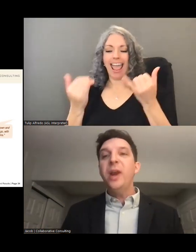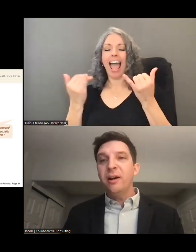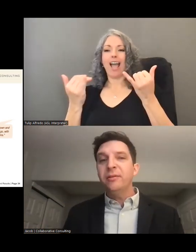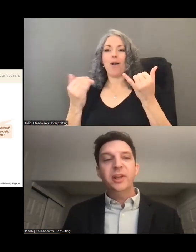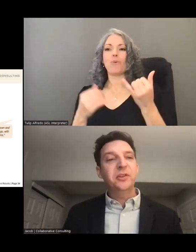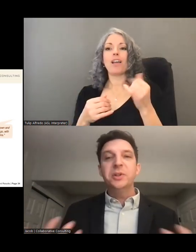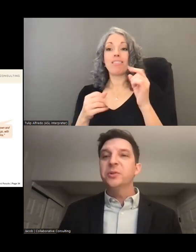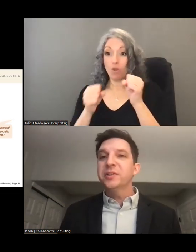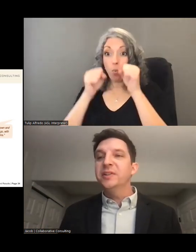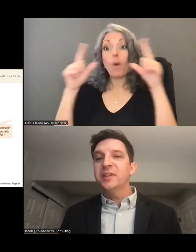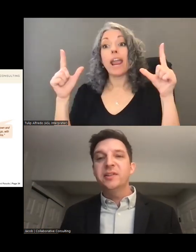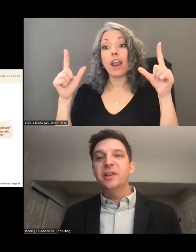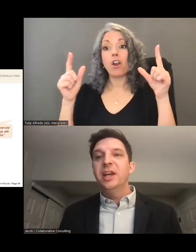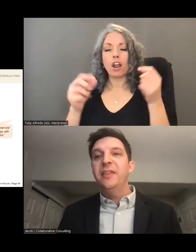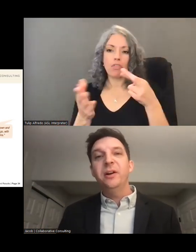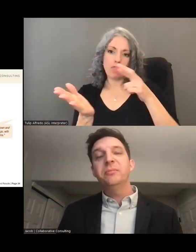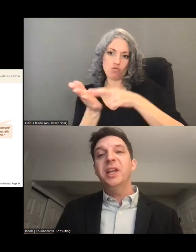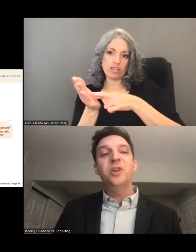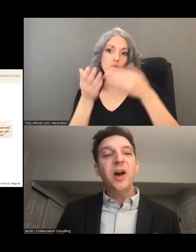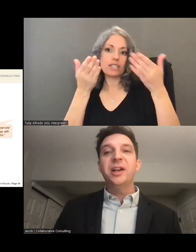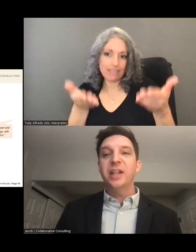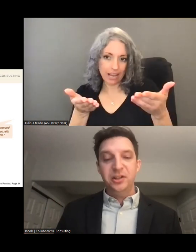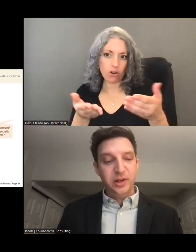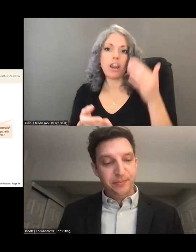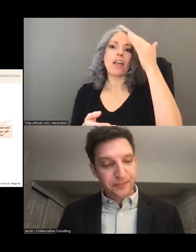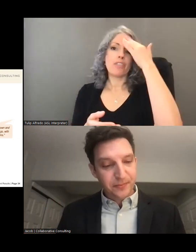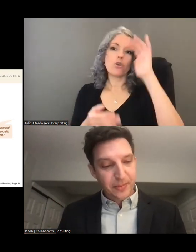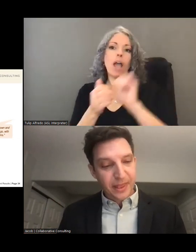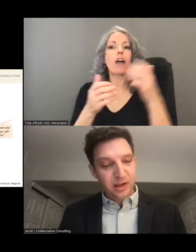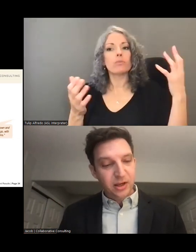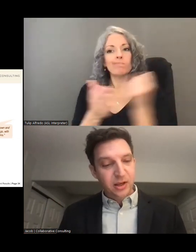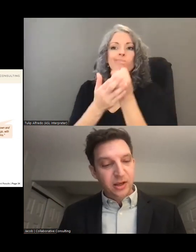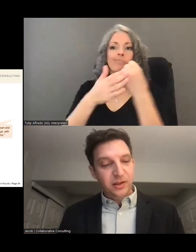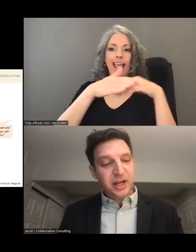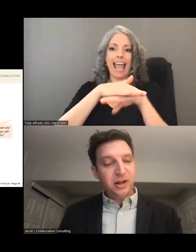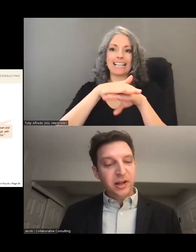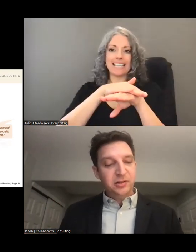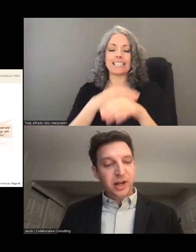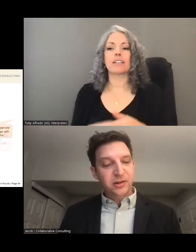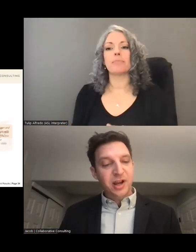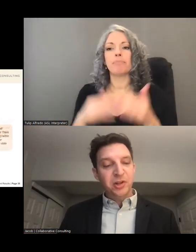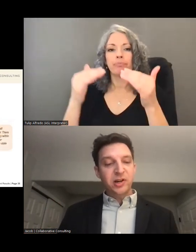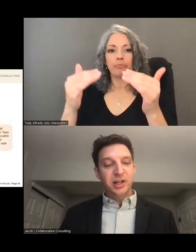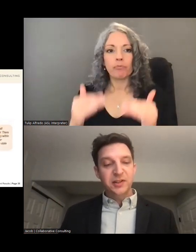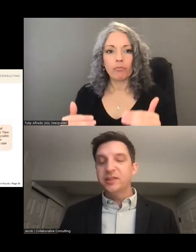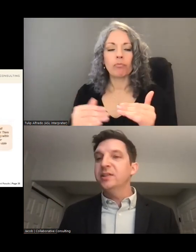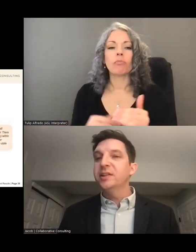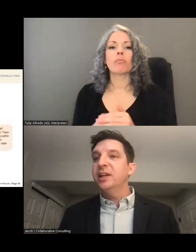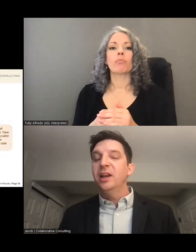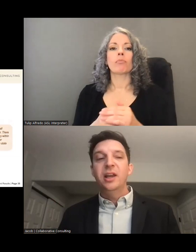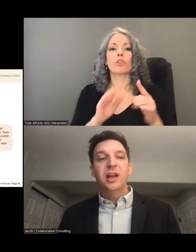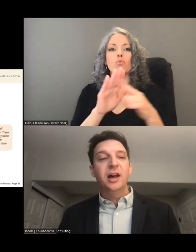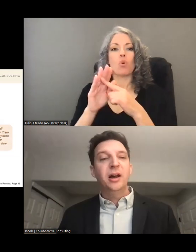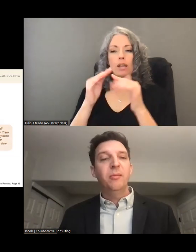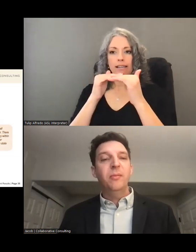they're aware that the resource exists and they know how to get to it. The next area is around demonstrating